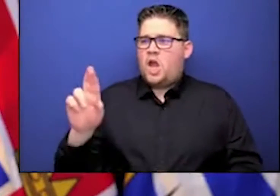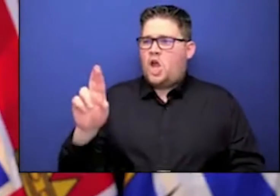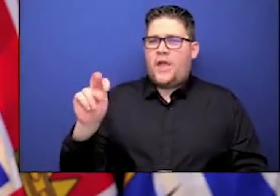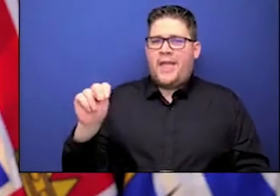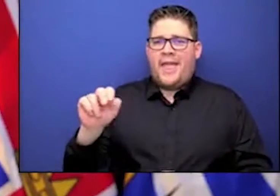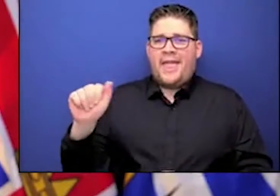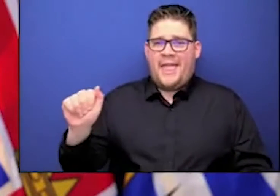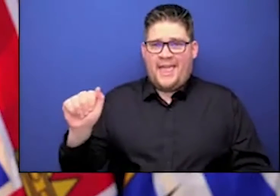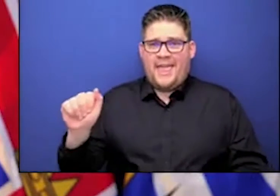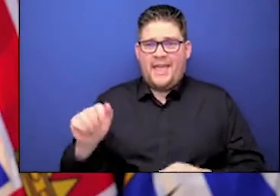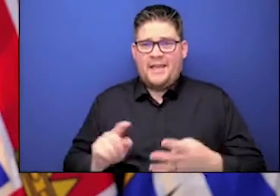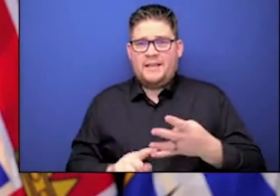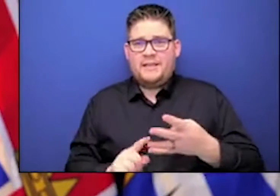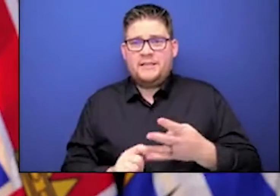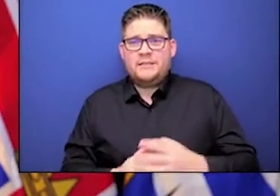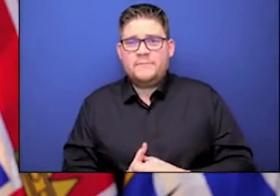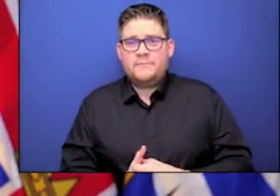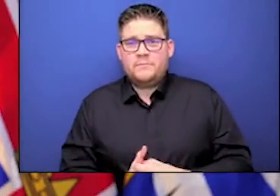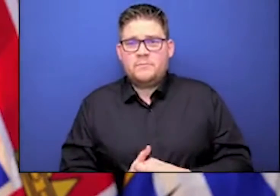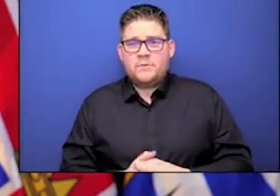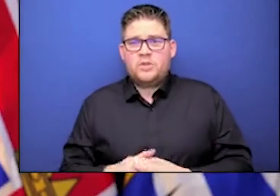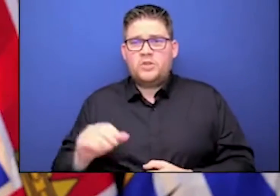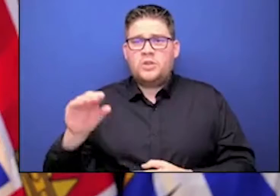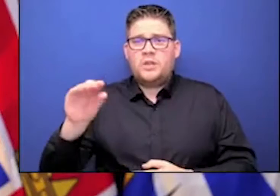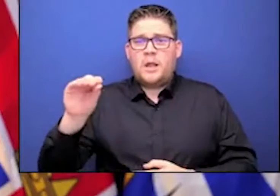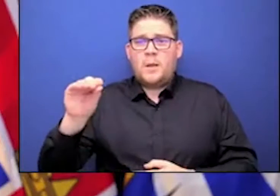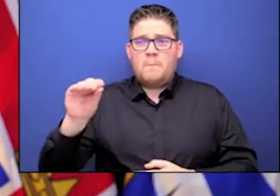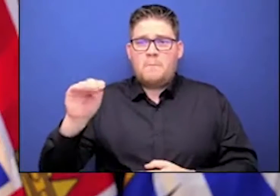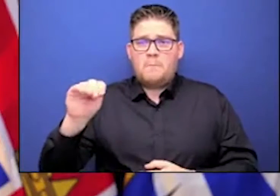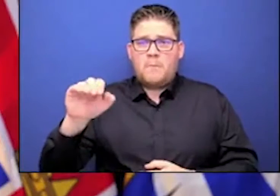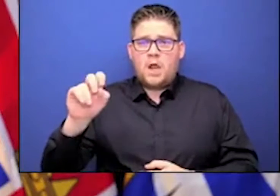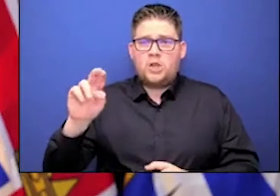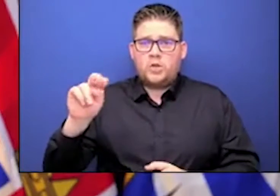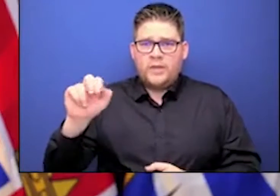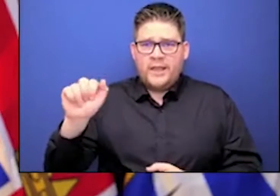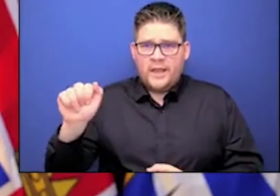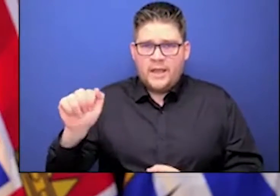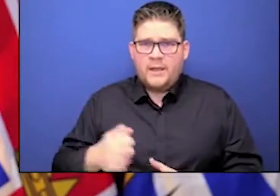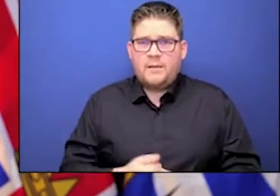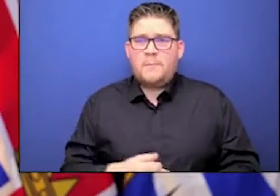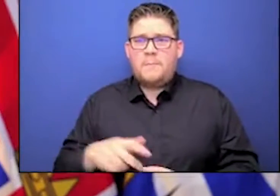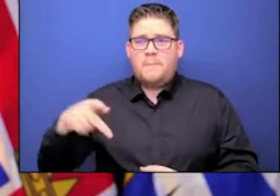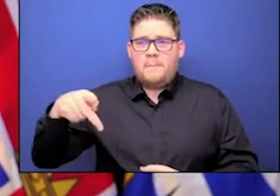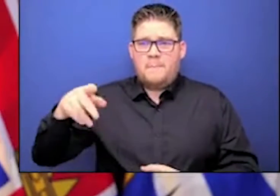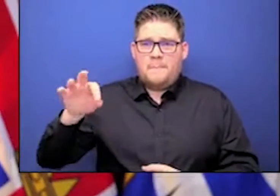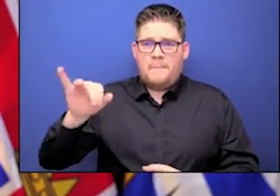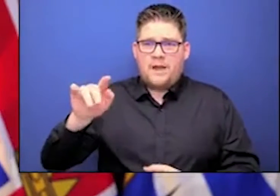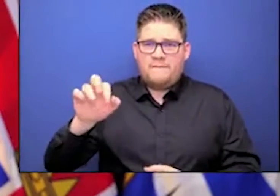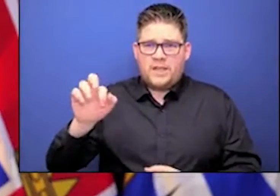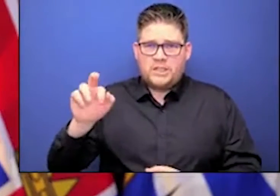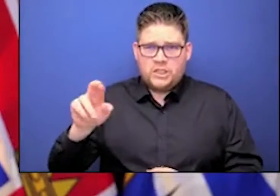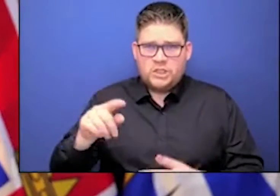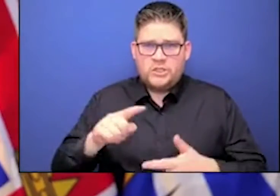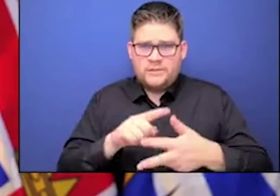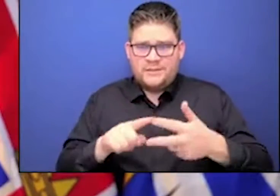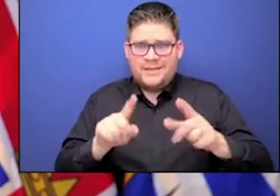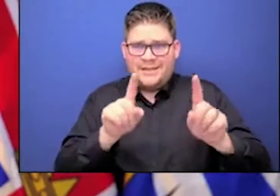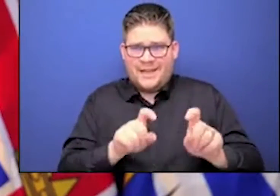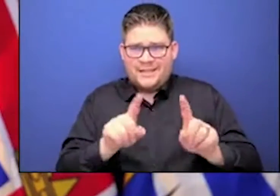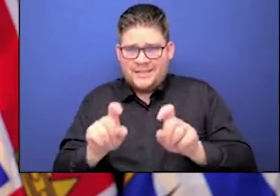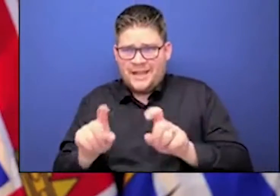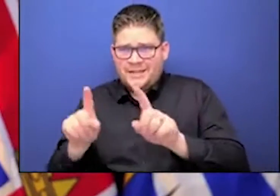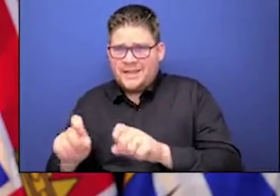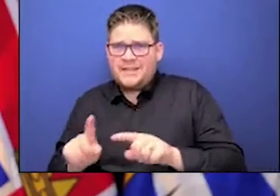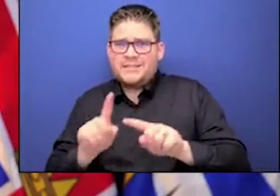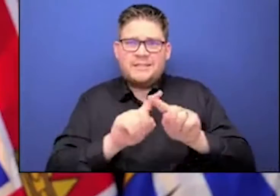clinical trials were done in different populations, in different places, and using different protocols. And the fact that they both had very